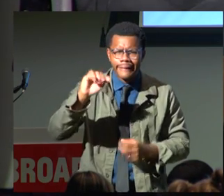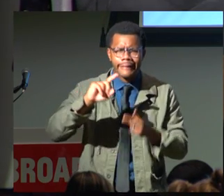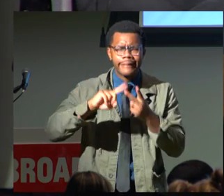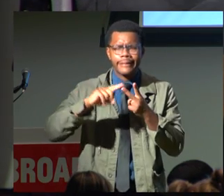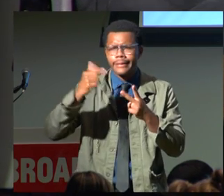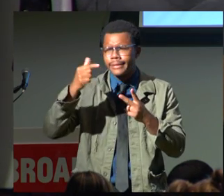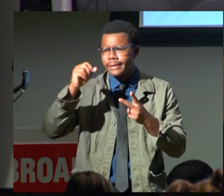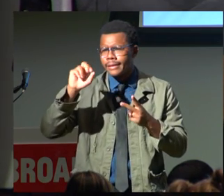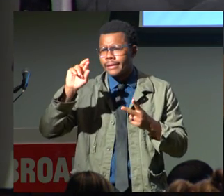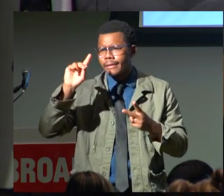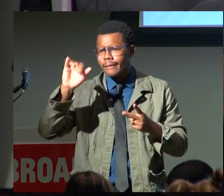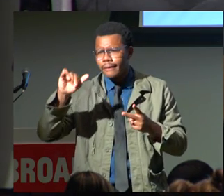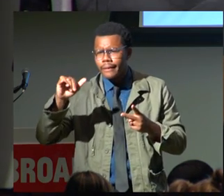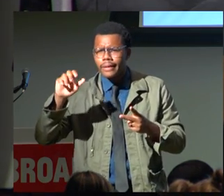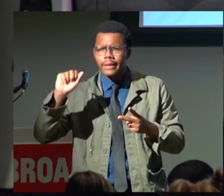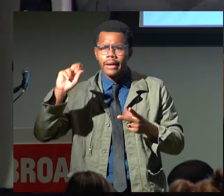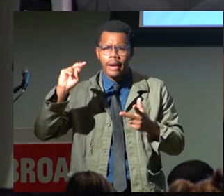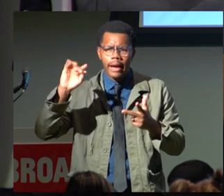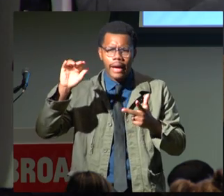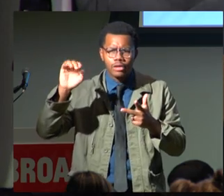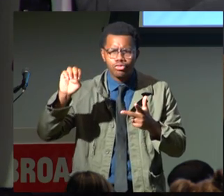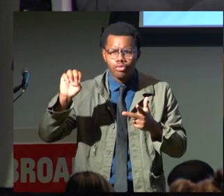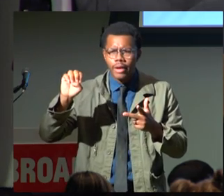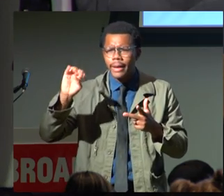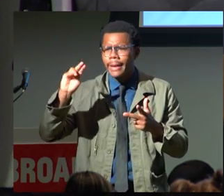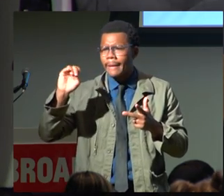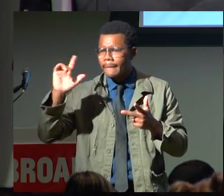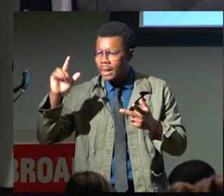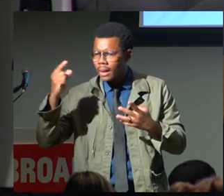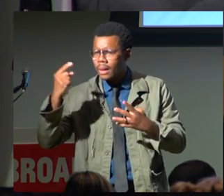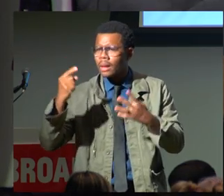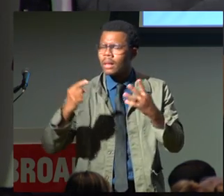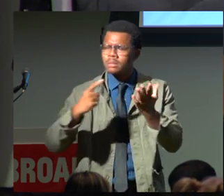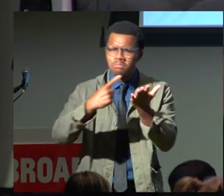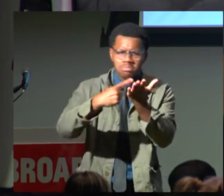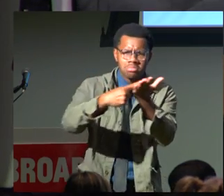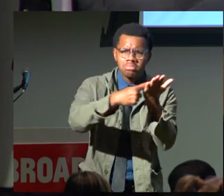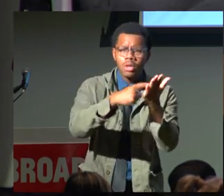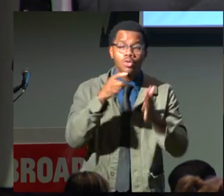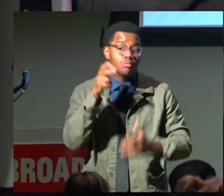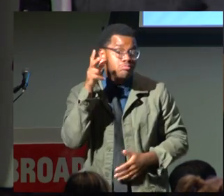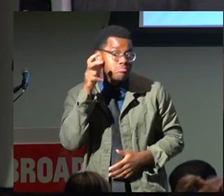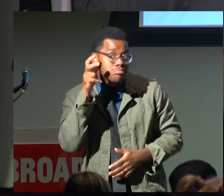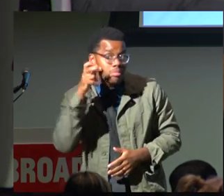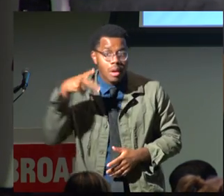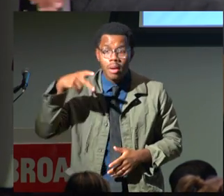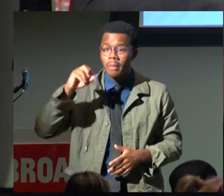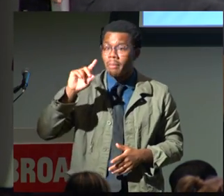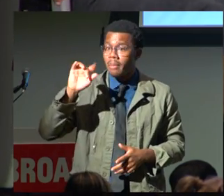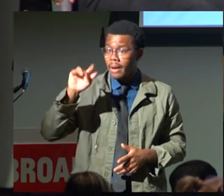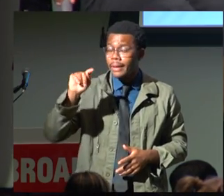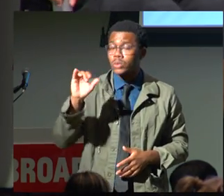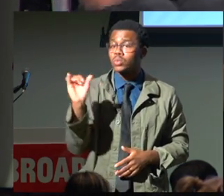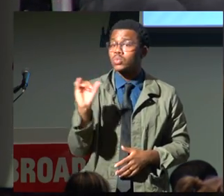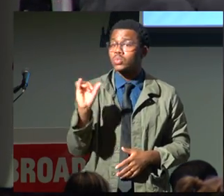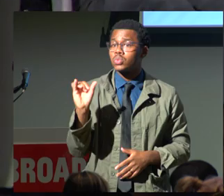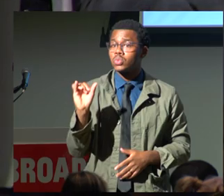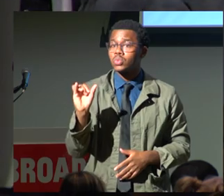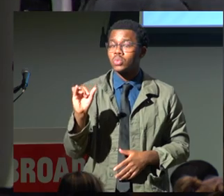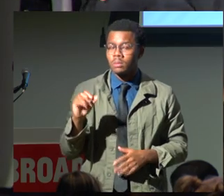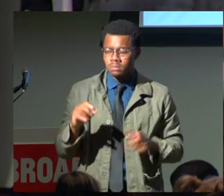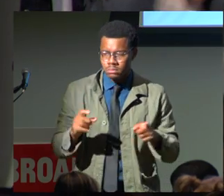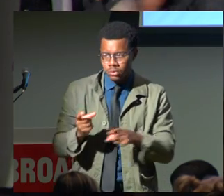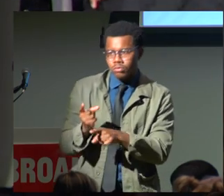yeah. Andre Mel. And that's it, listen to podcasts a lot. You listen to a lot of podcasts. But another point to